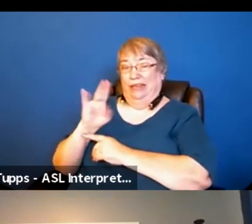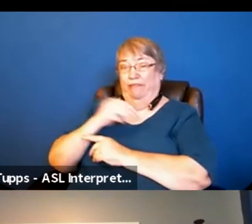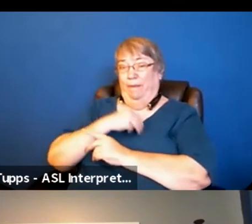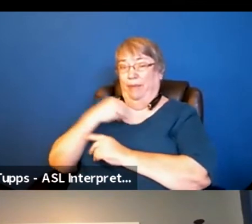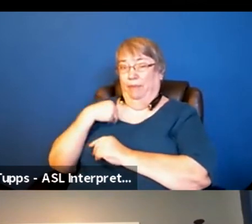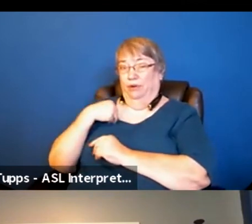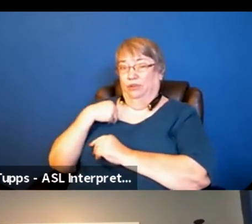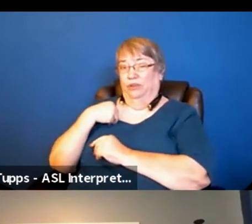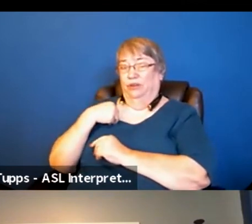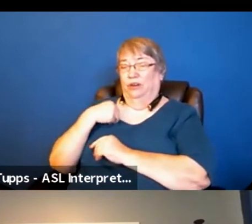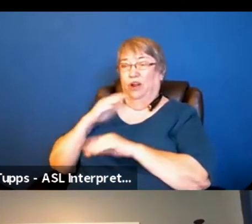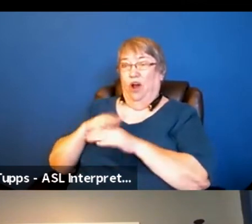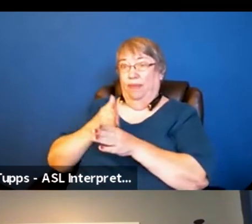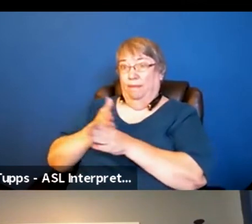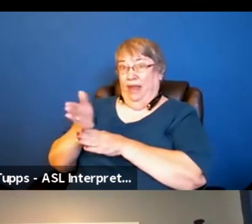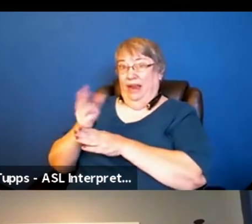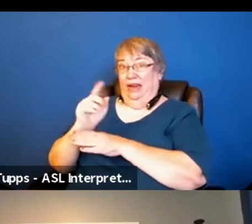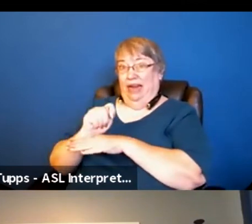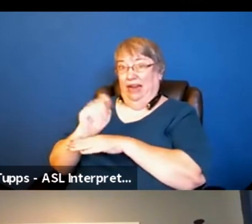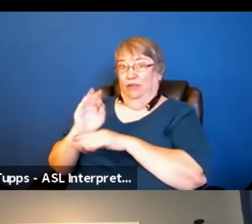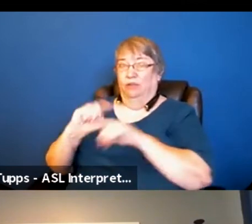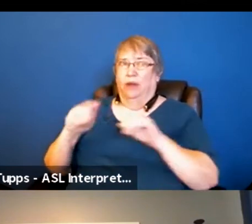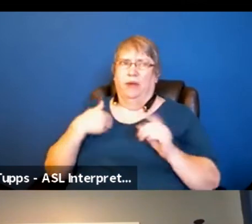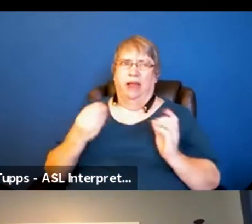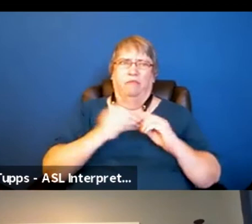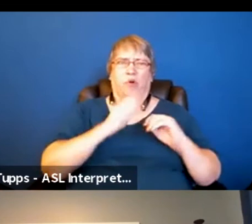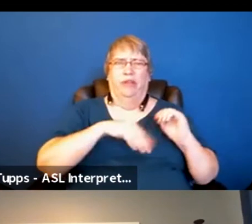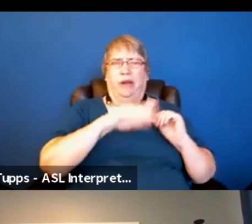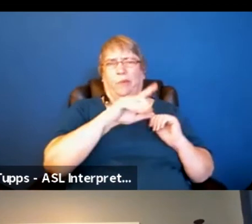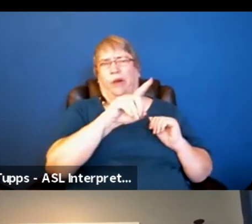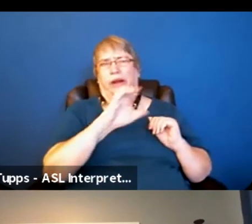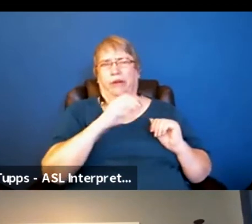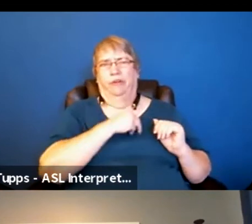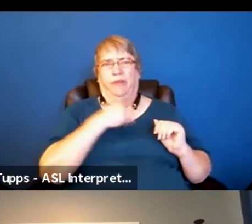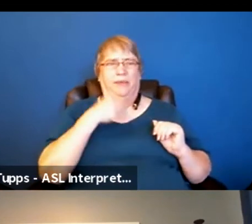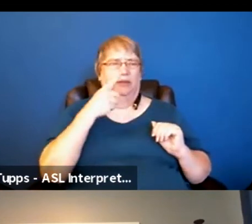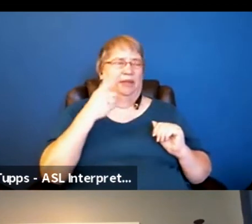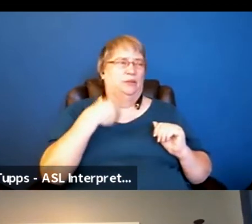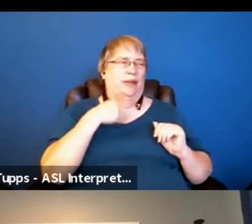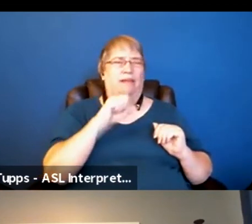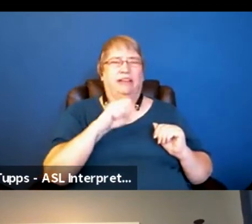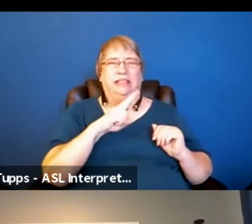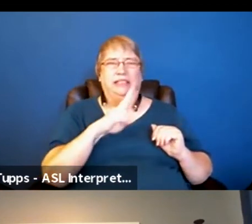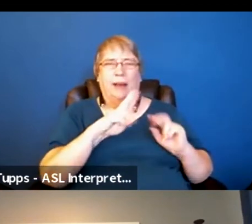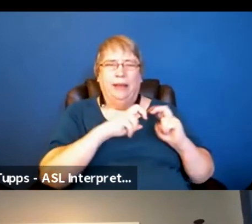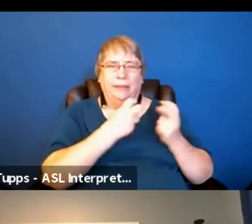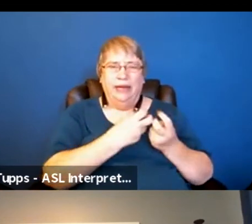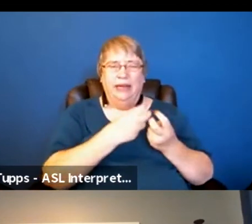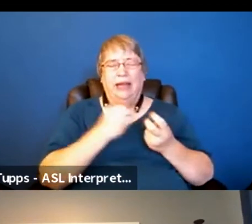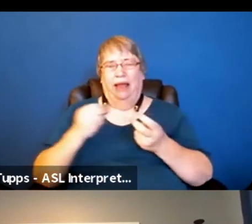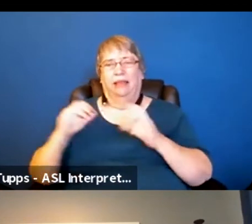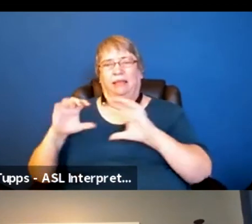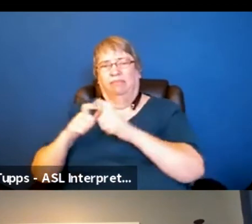the main task force, but there were over 100 members between the subcommittees and the main task force.